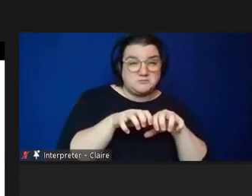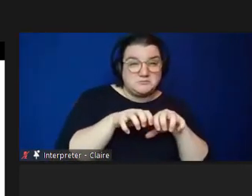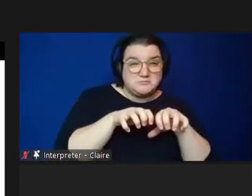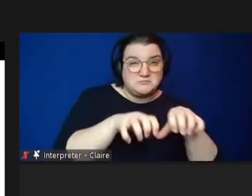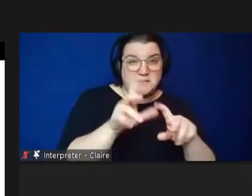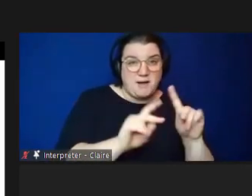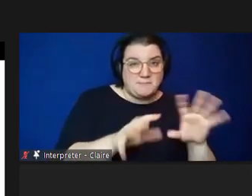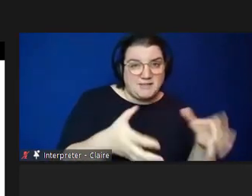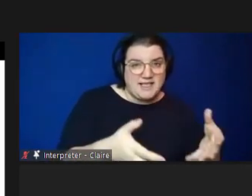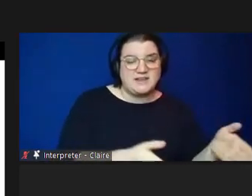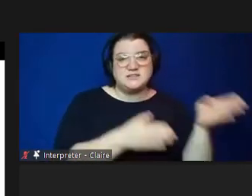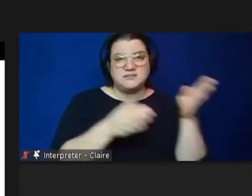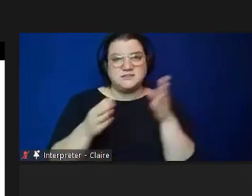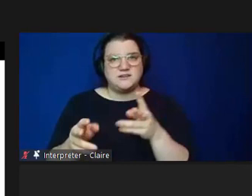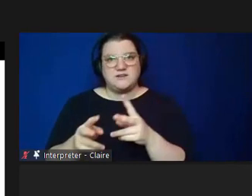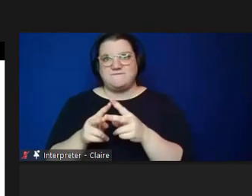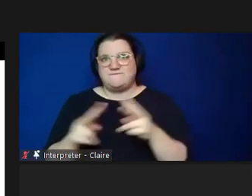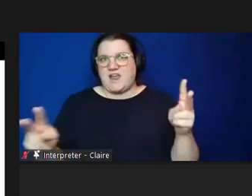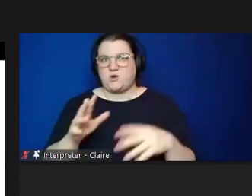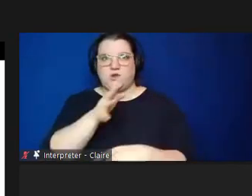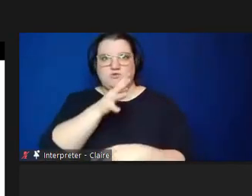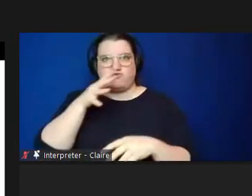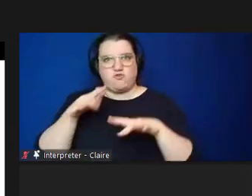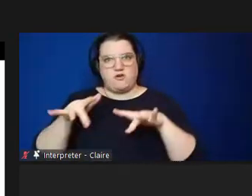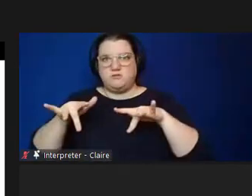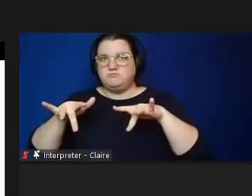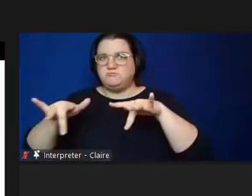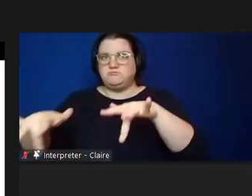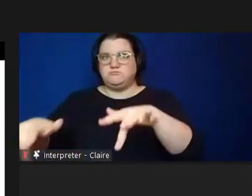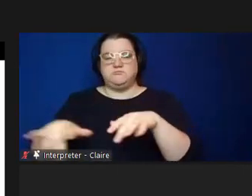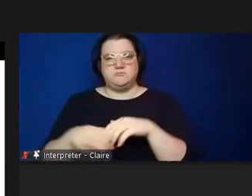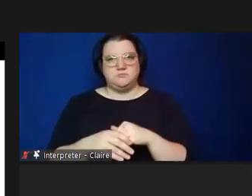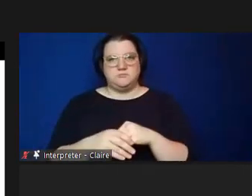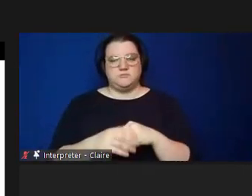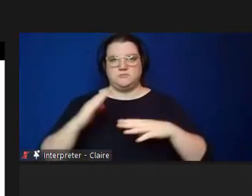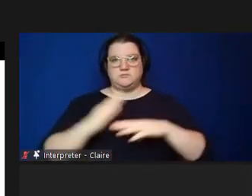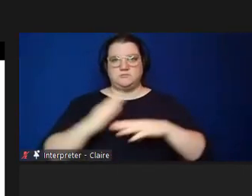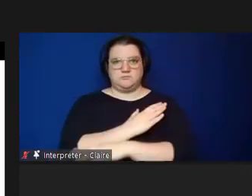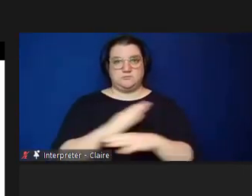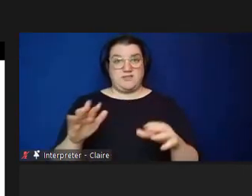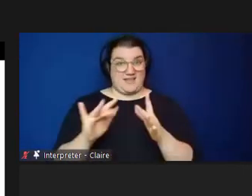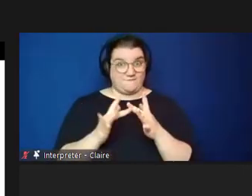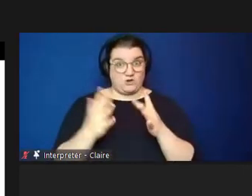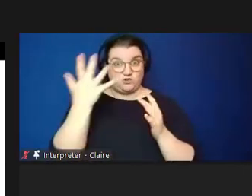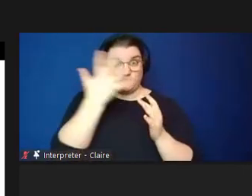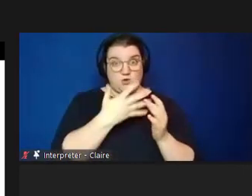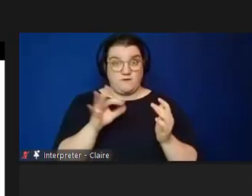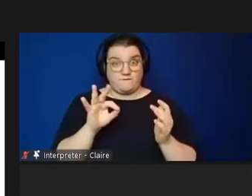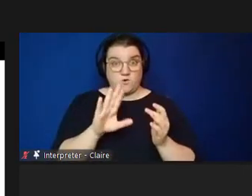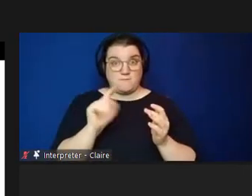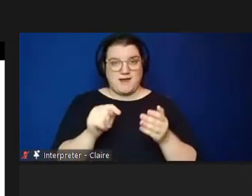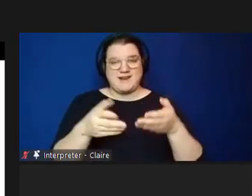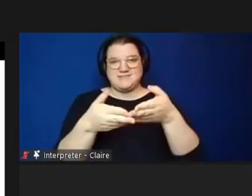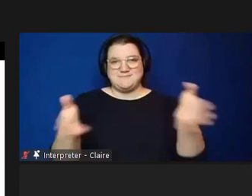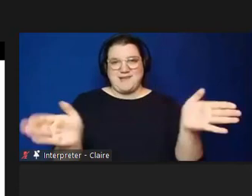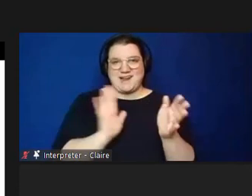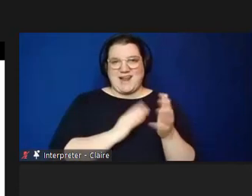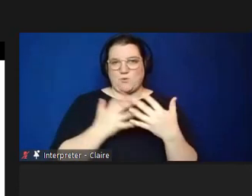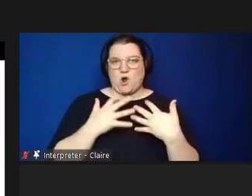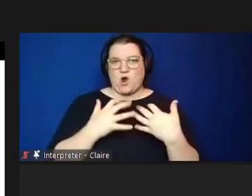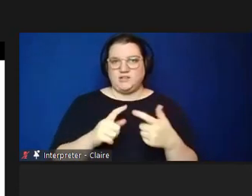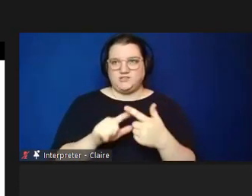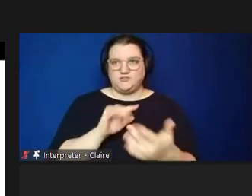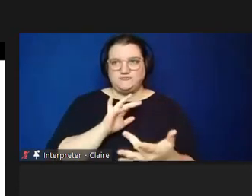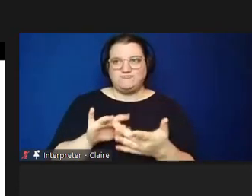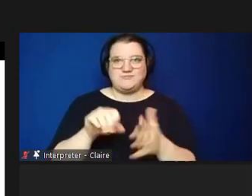very rural. And so this virtual format has really expanded our audiences to statewide reach and in some ways